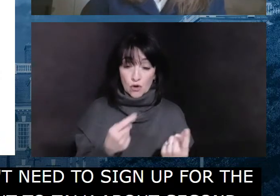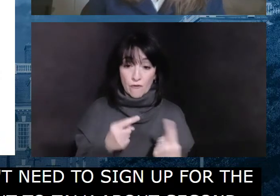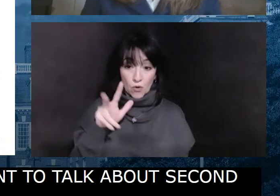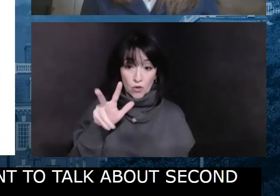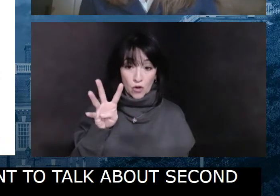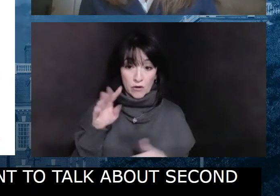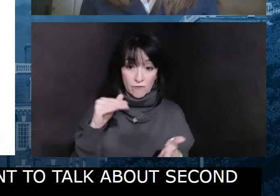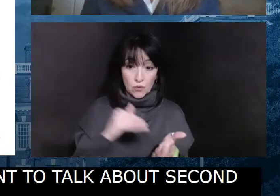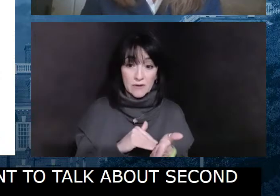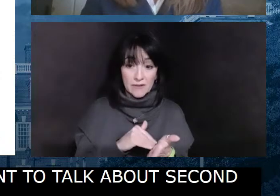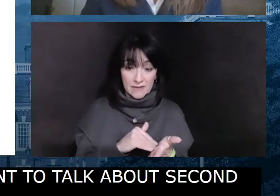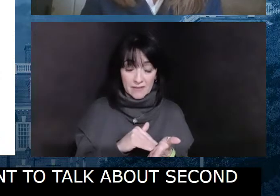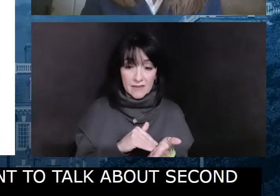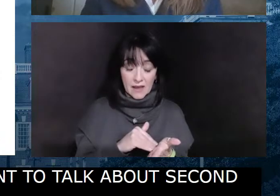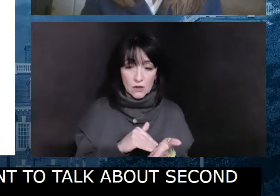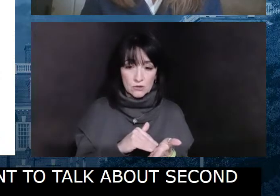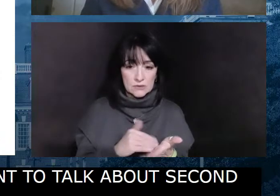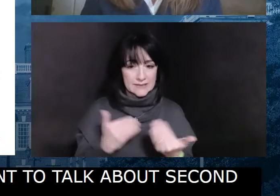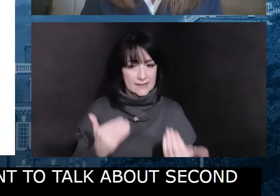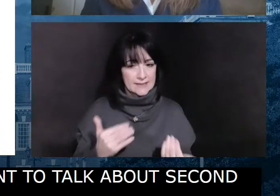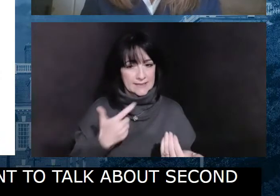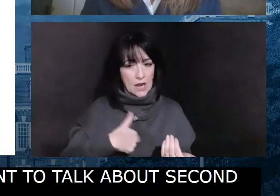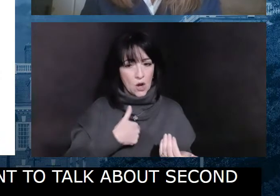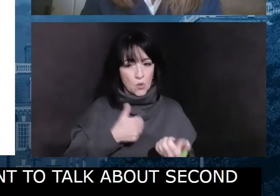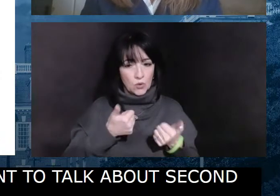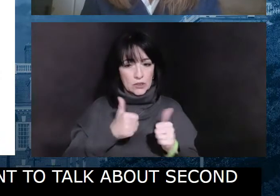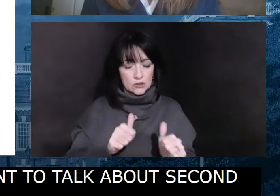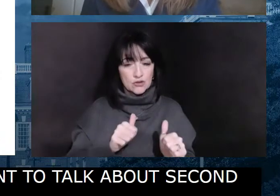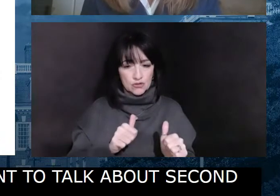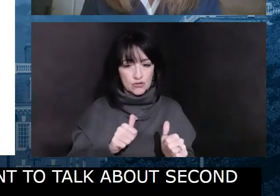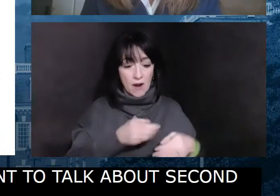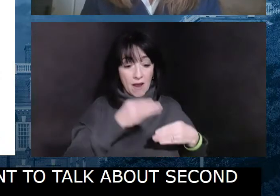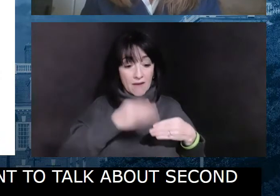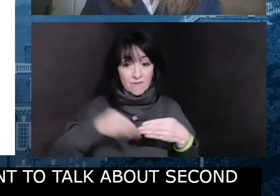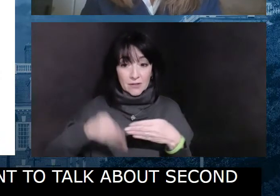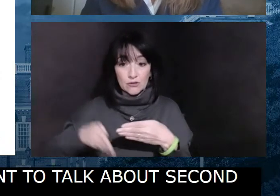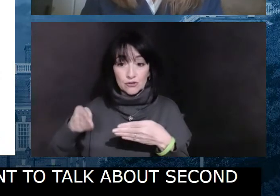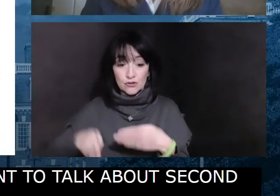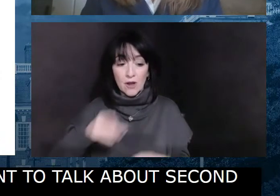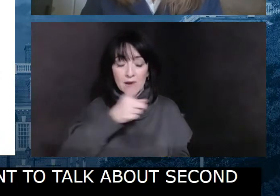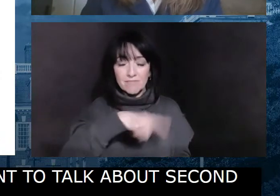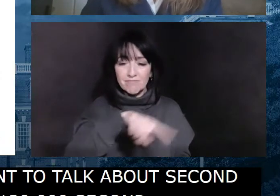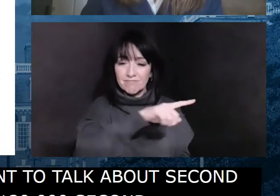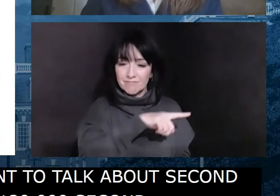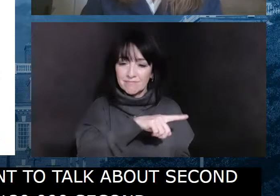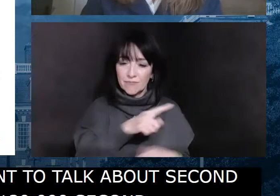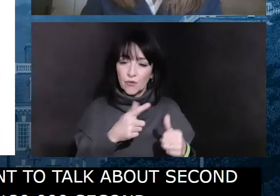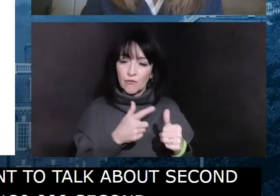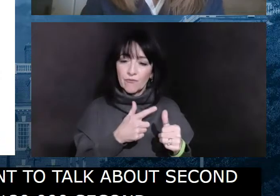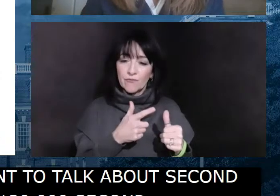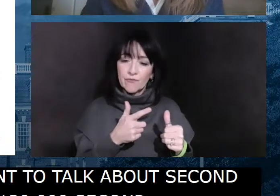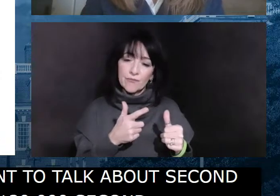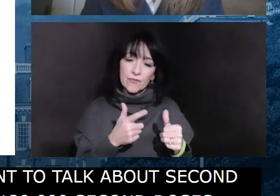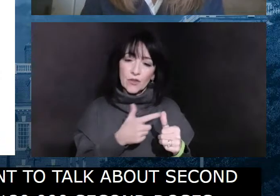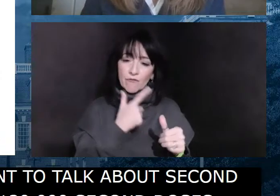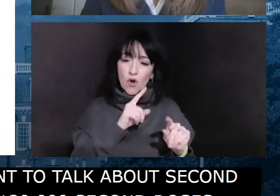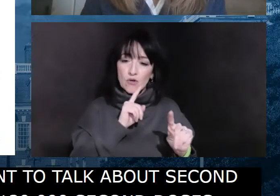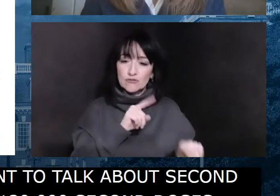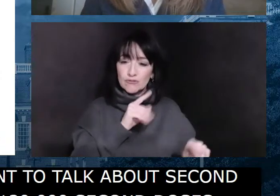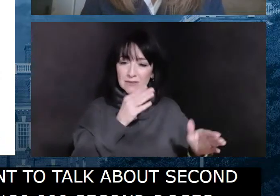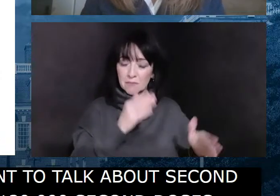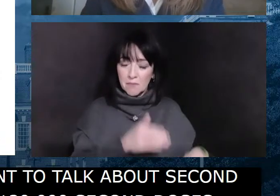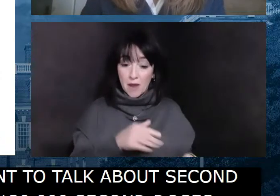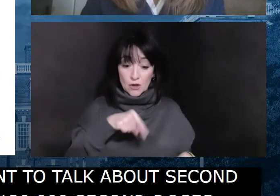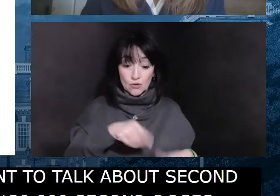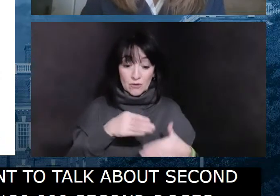already. We are finishing up our first responder second dose events. This past weekend